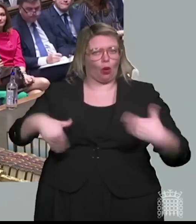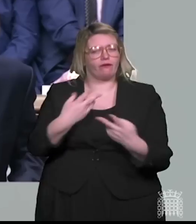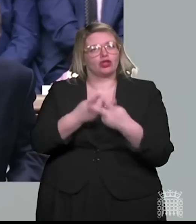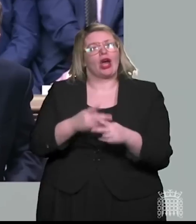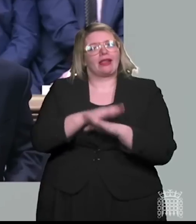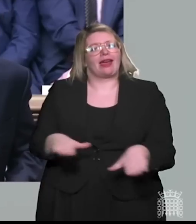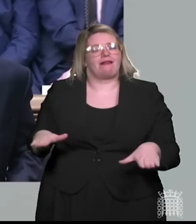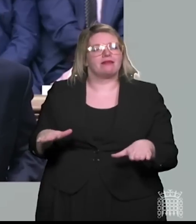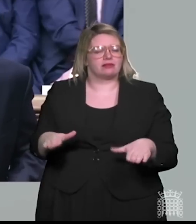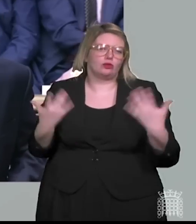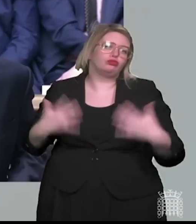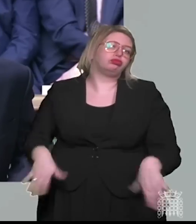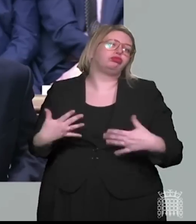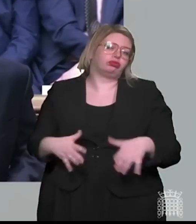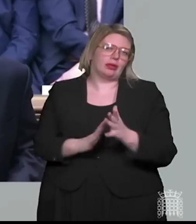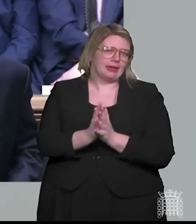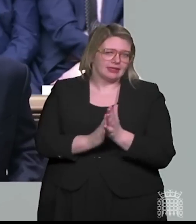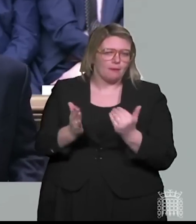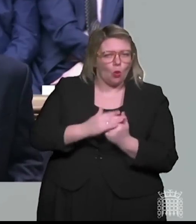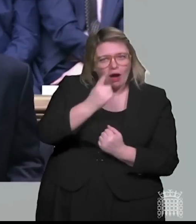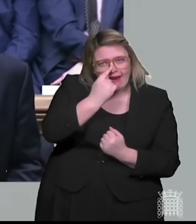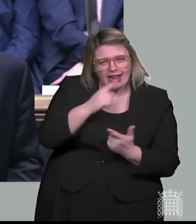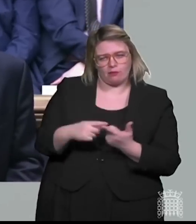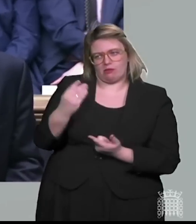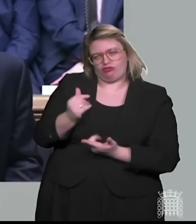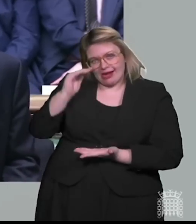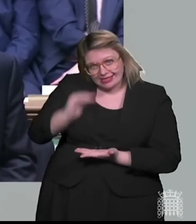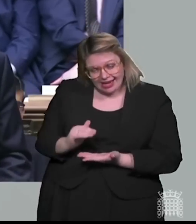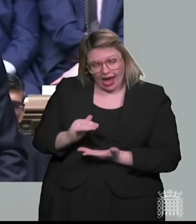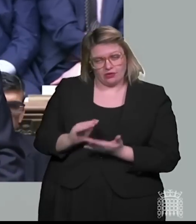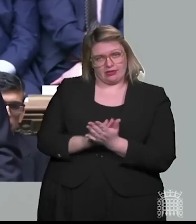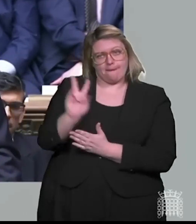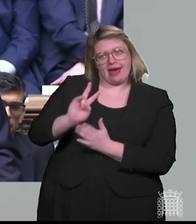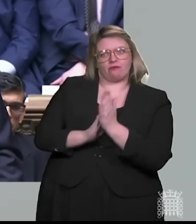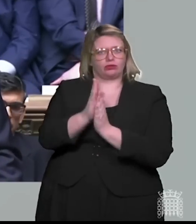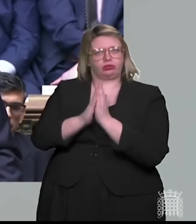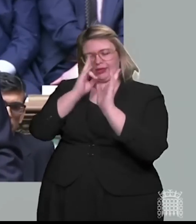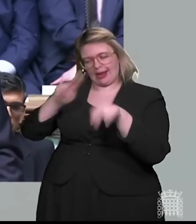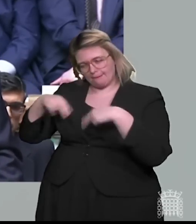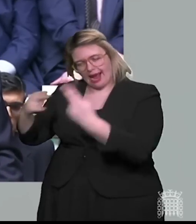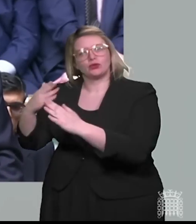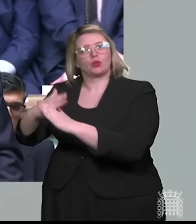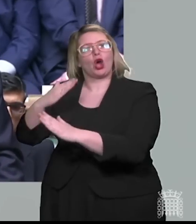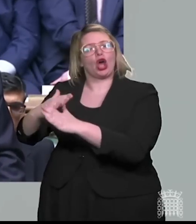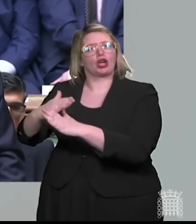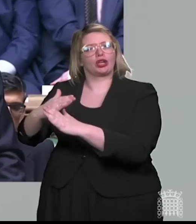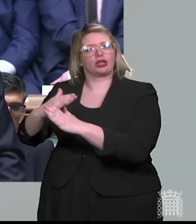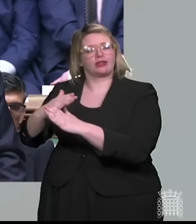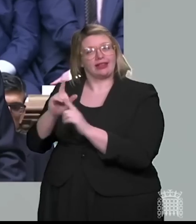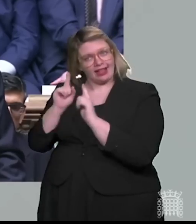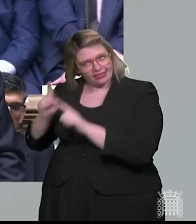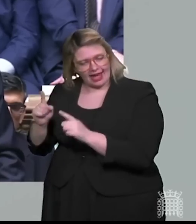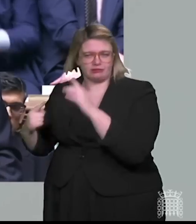reforms will increase the availability of childcare, reduce costs and increase the number of parents able to use it. Taken together with